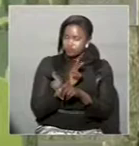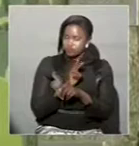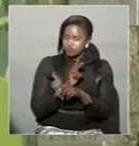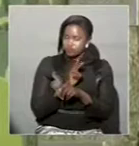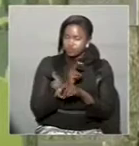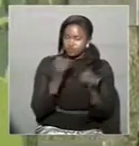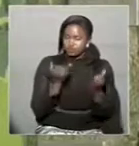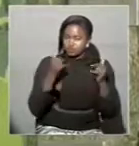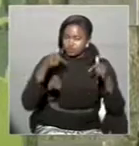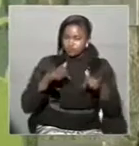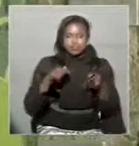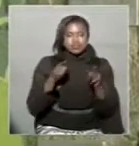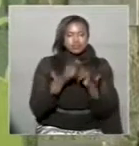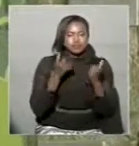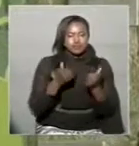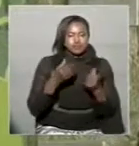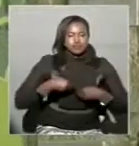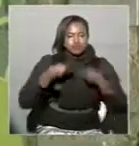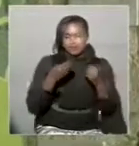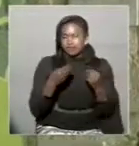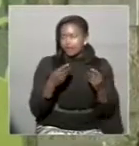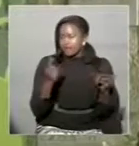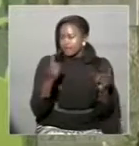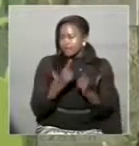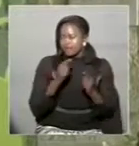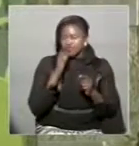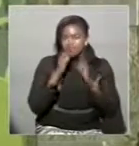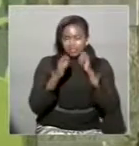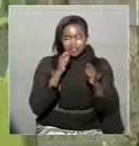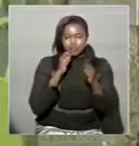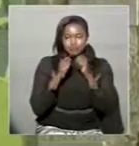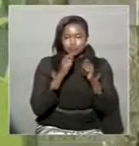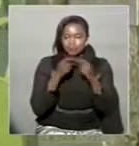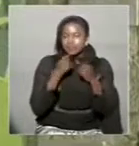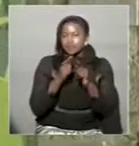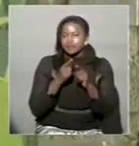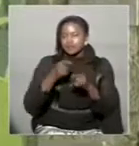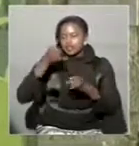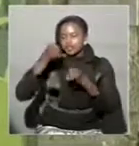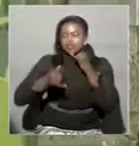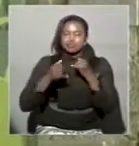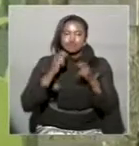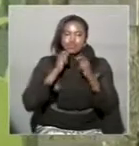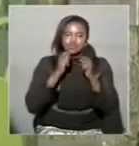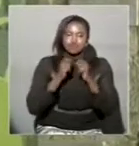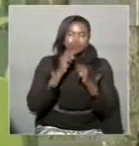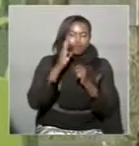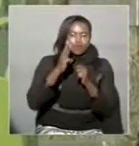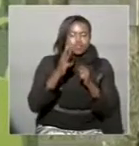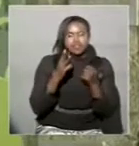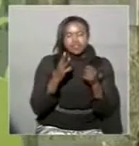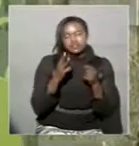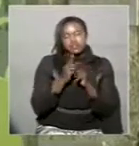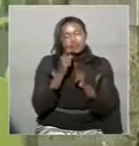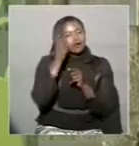news tonight, and now we come in with a brief interview, but that at the end of it, we'll have something to get